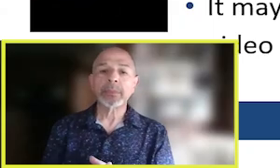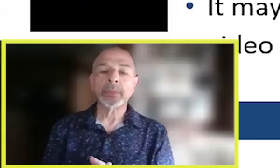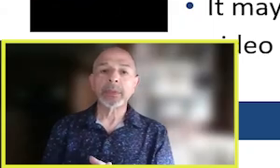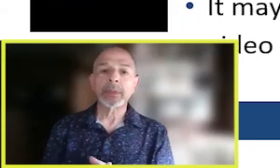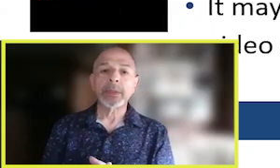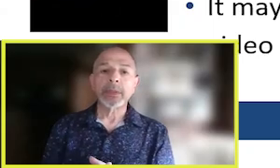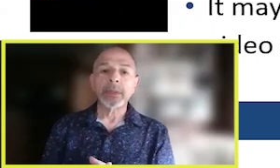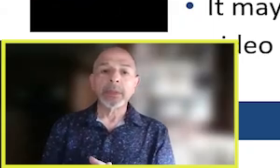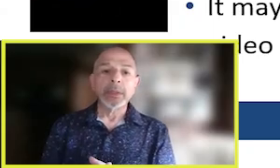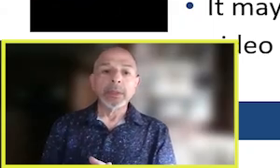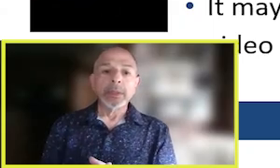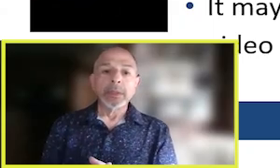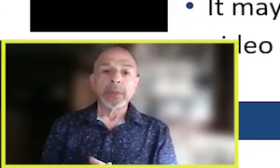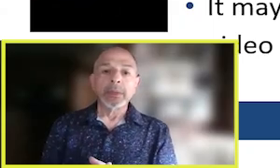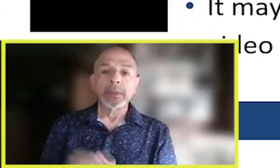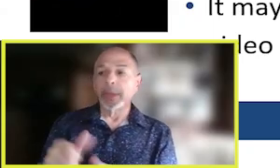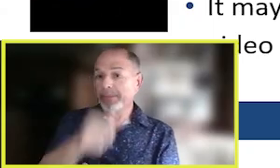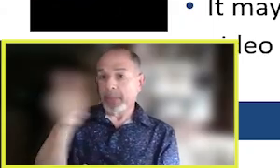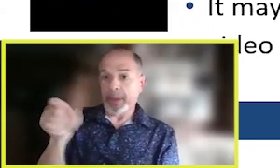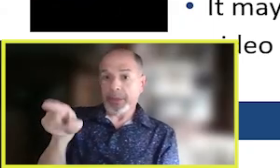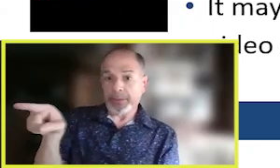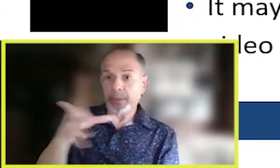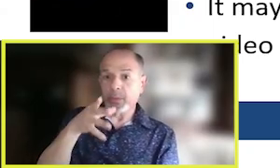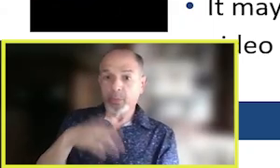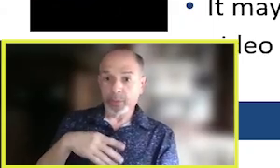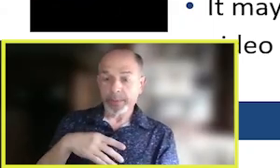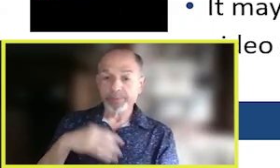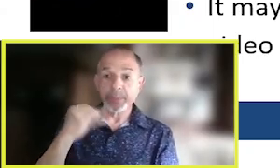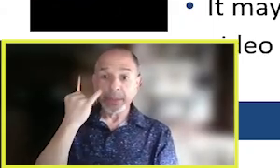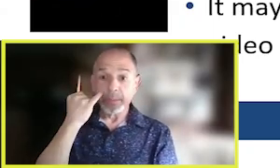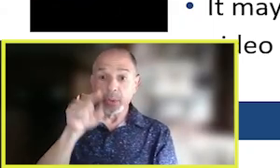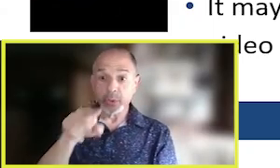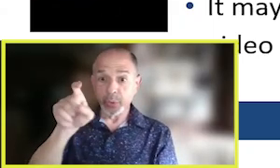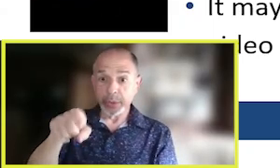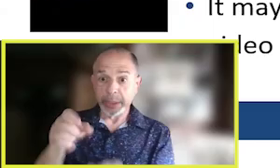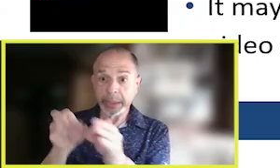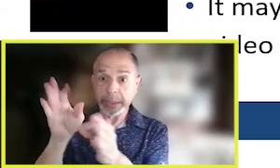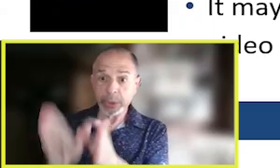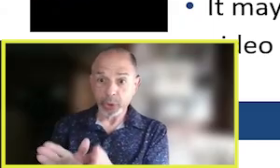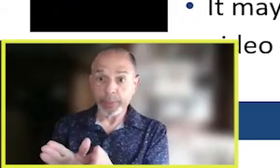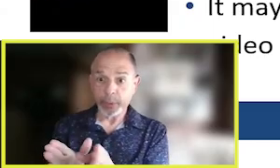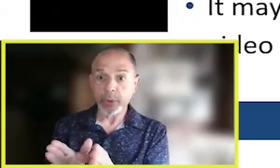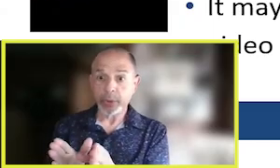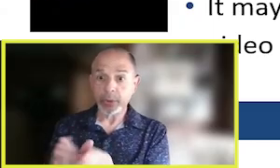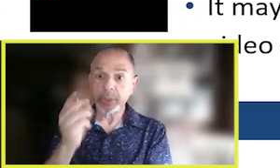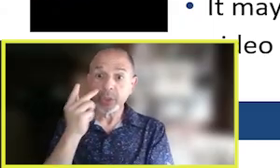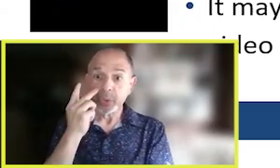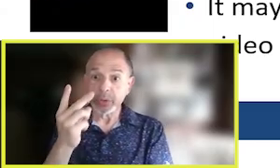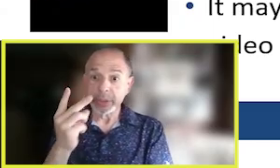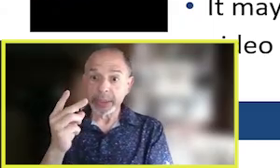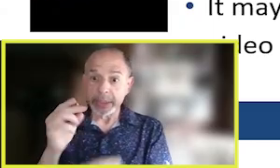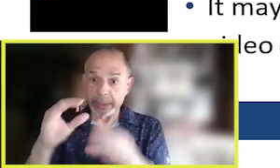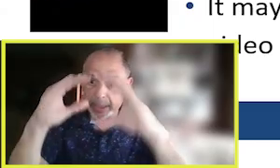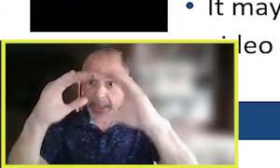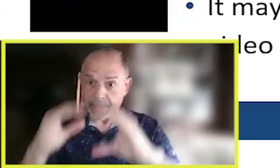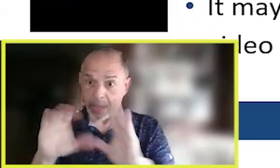So if you weren't here at the beginning when we said it, if you need the interpreter, there's a globe kind of thing that looks like that picture on the screen next to tip 4. And if you click